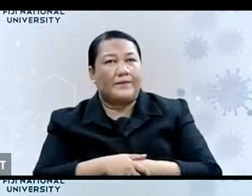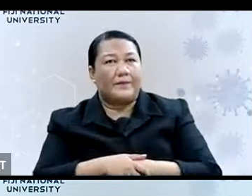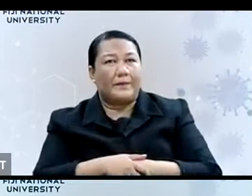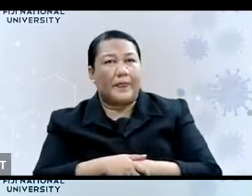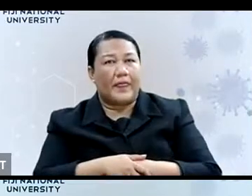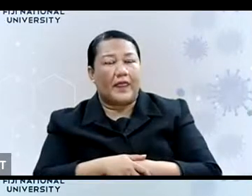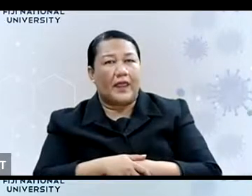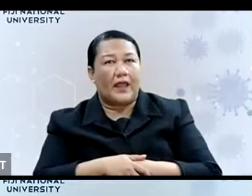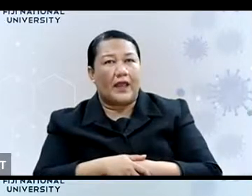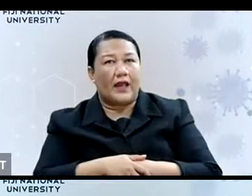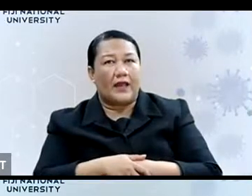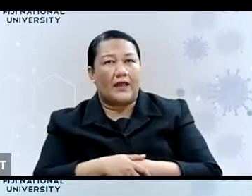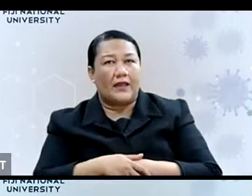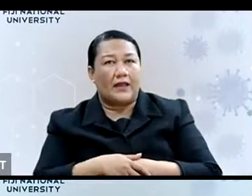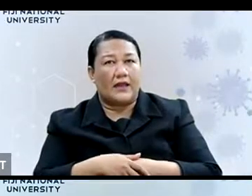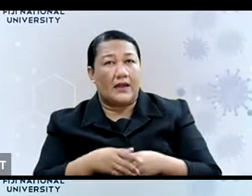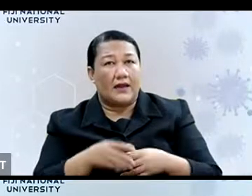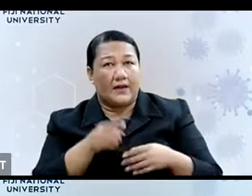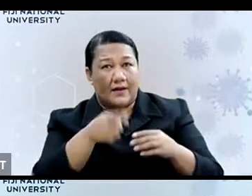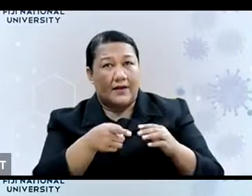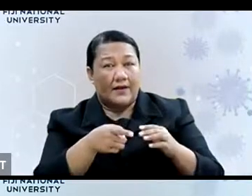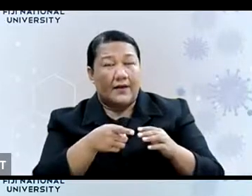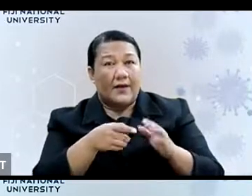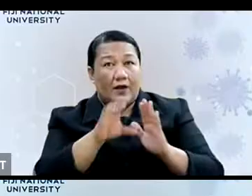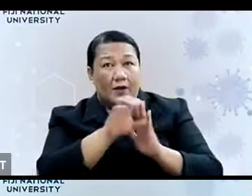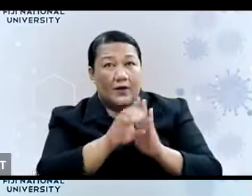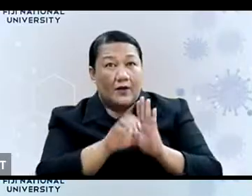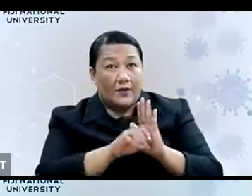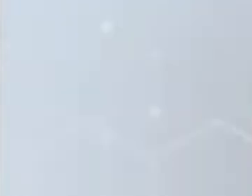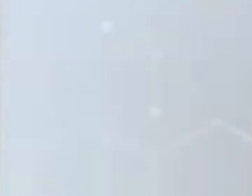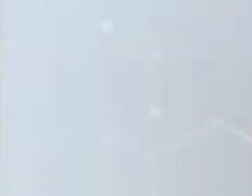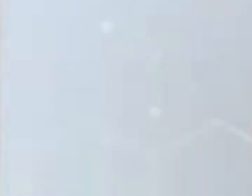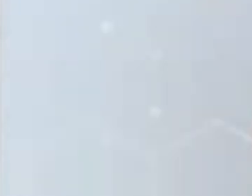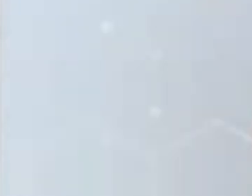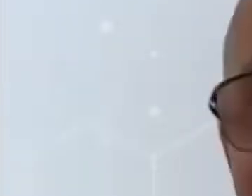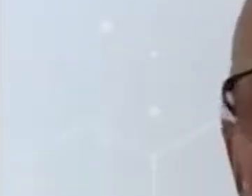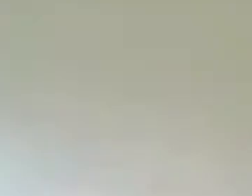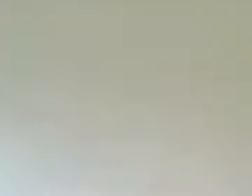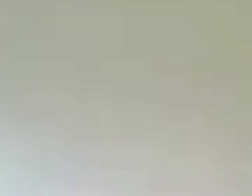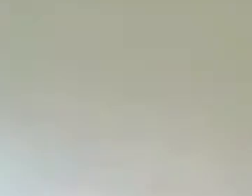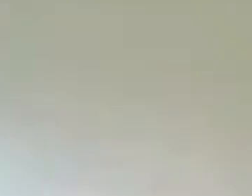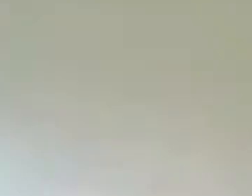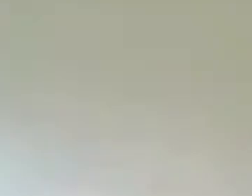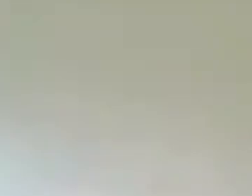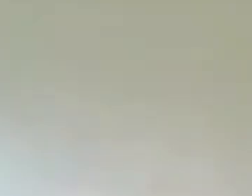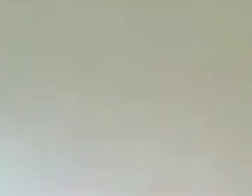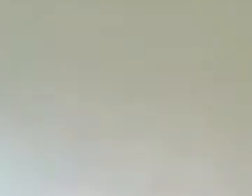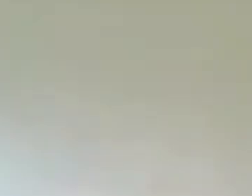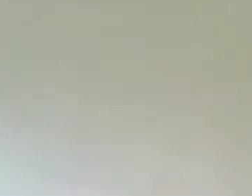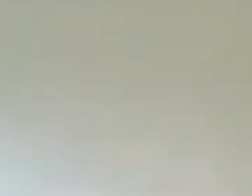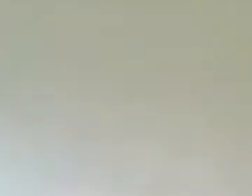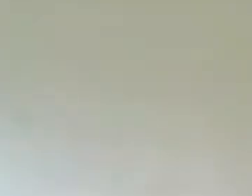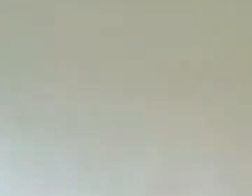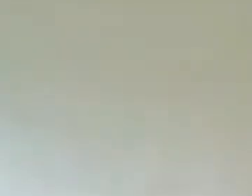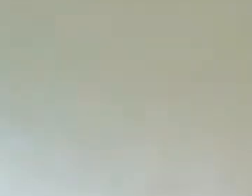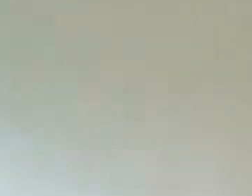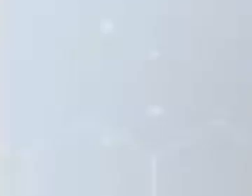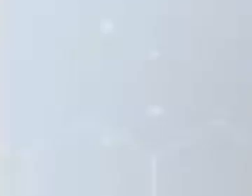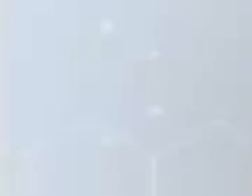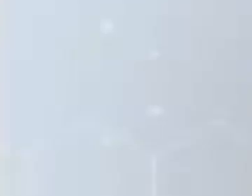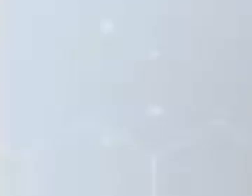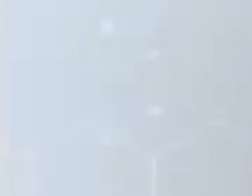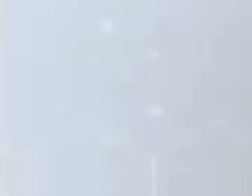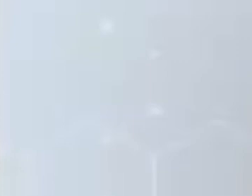little bit of confusion about, you know, numbers that you would see in the newspapers, you know, 95% versus 84%